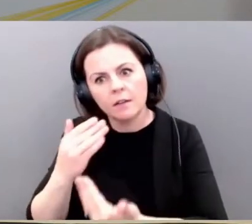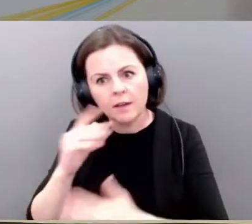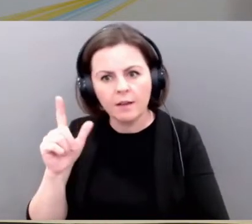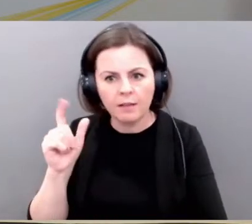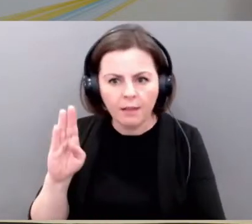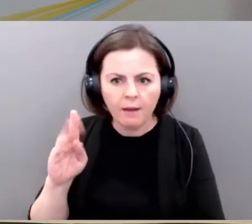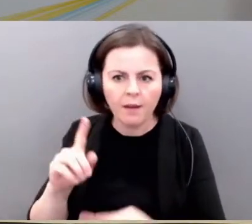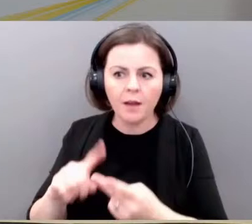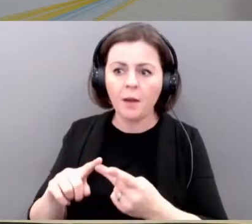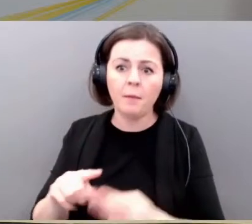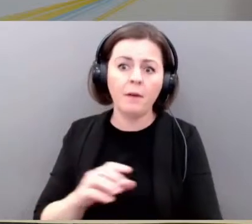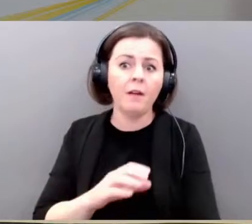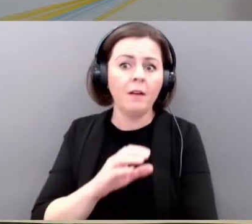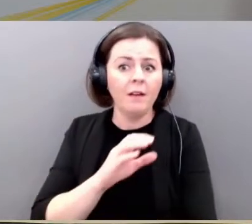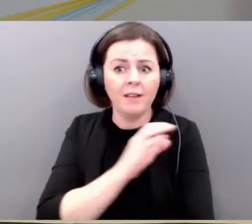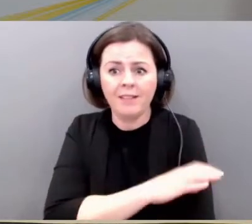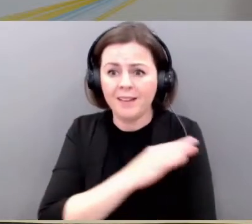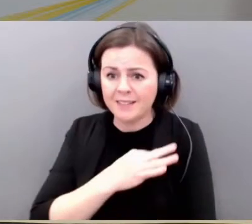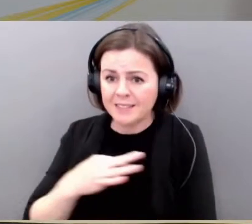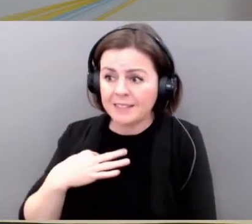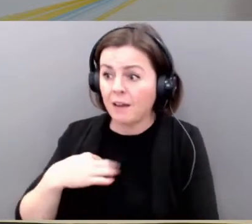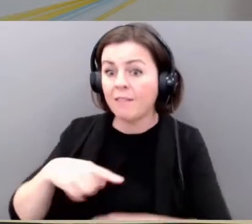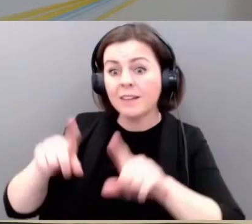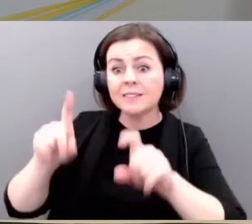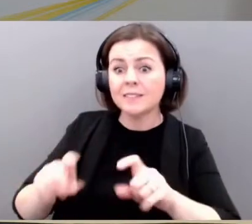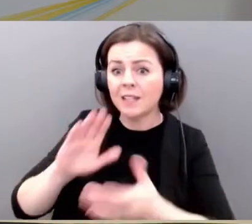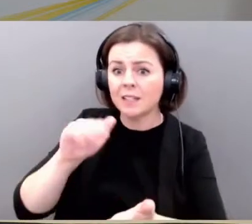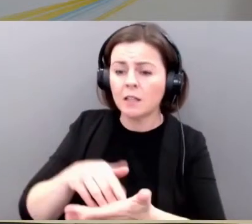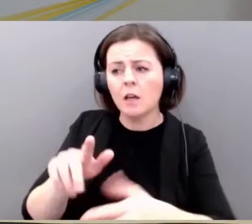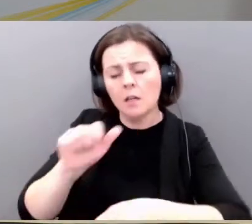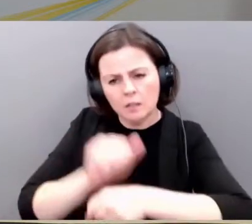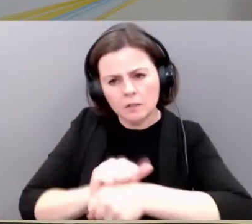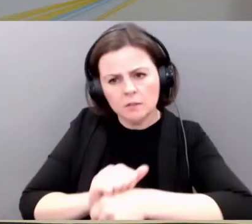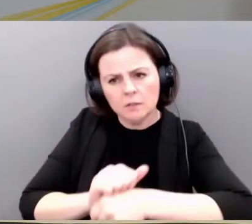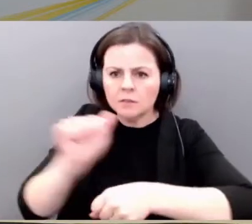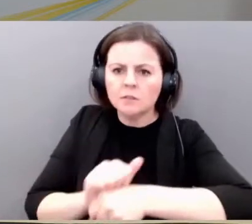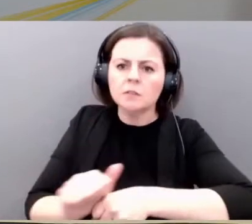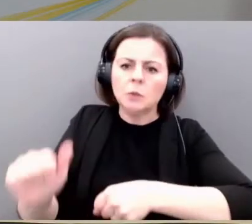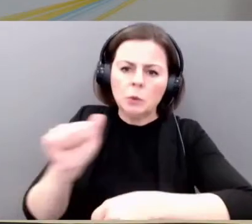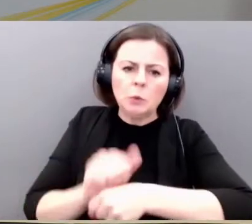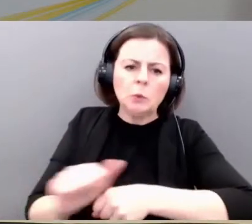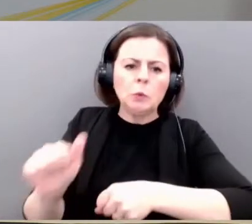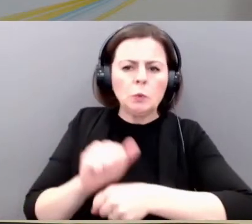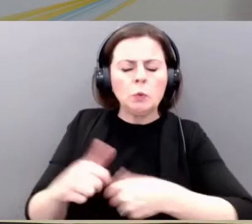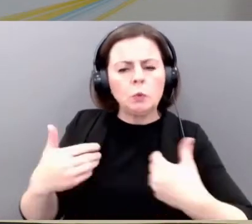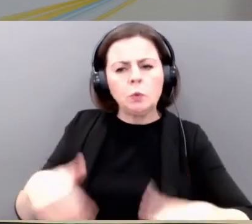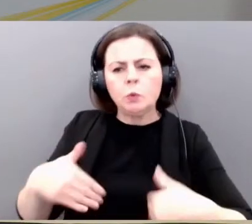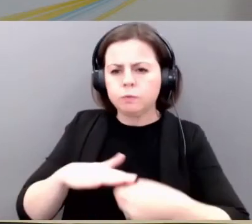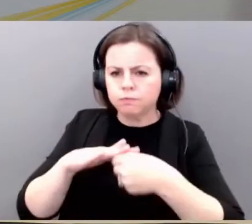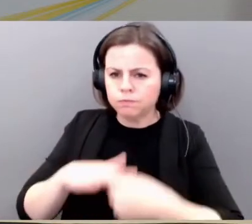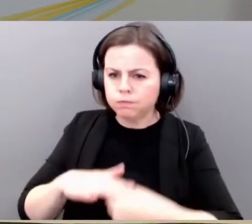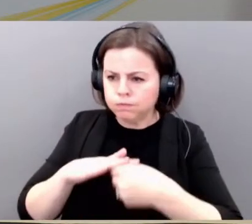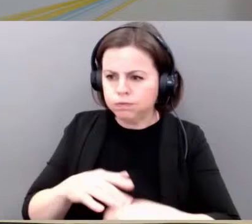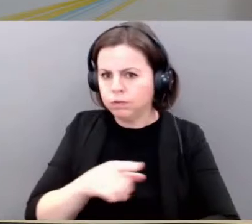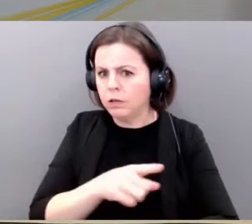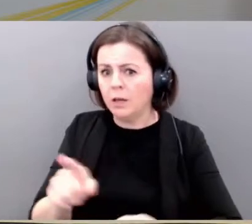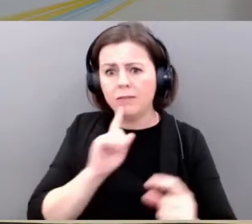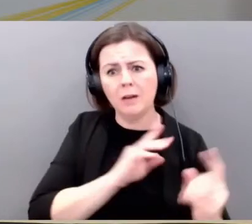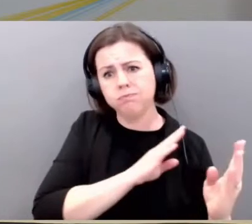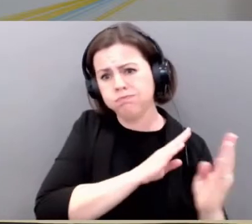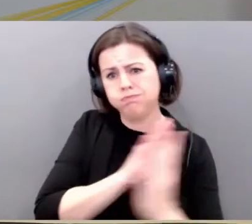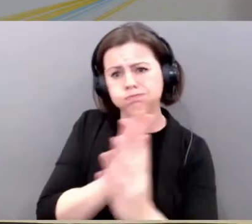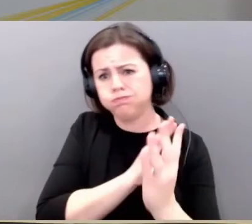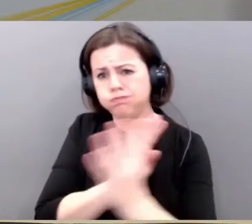worked tirelessly. I know a very challenging few days for them to complete the record number of